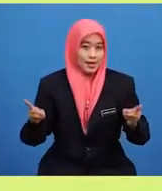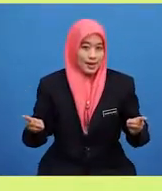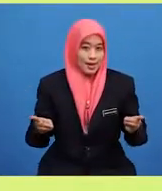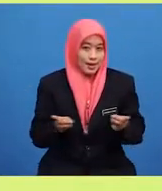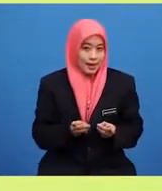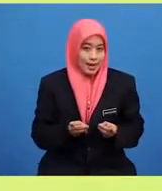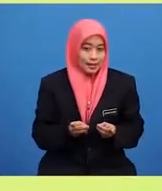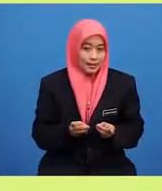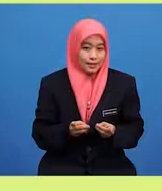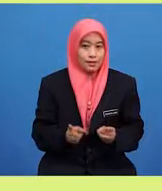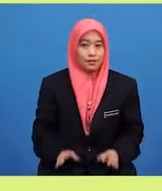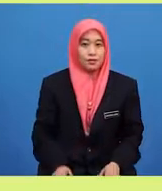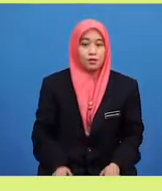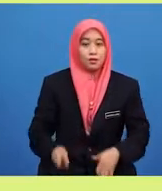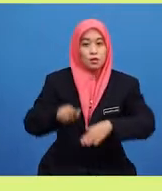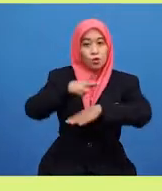Desk.